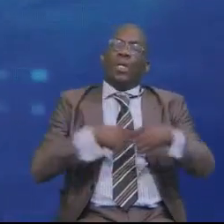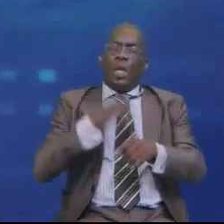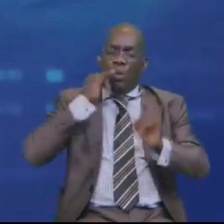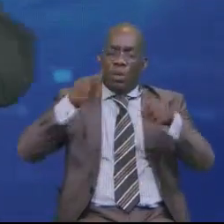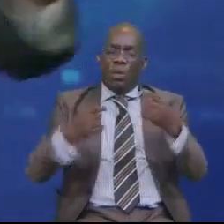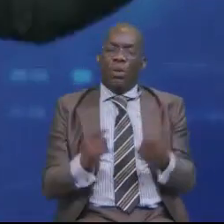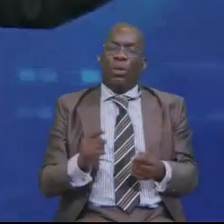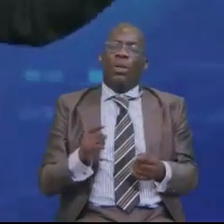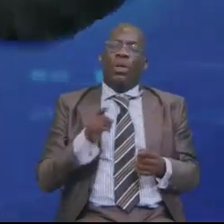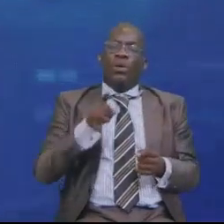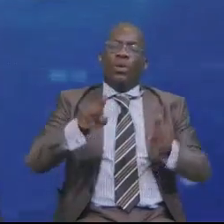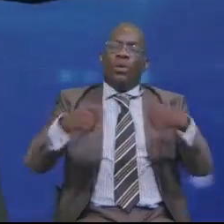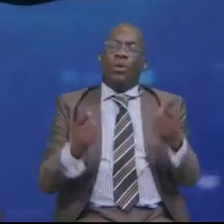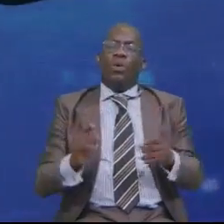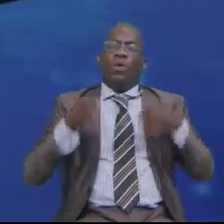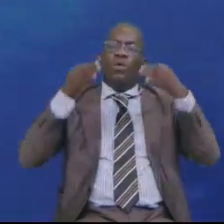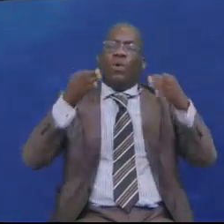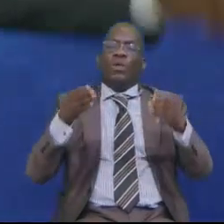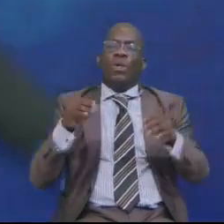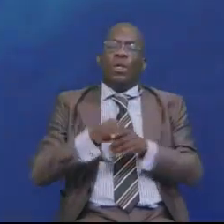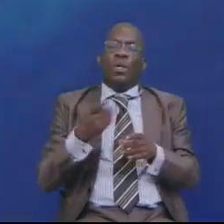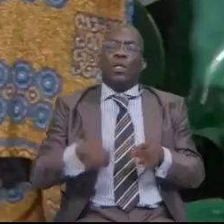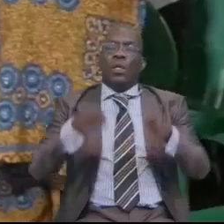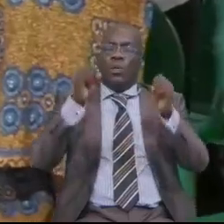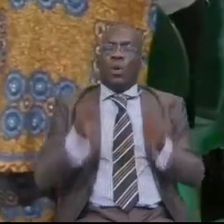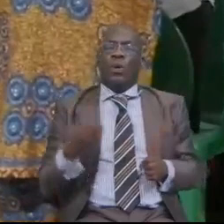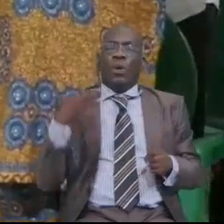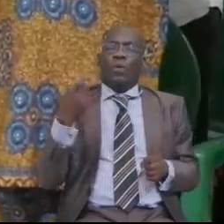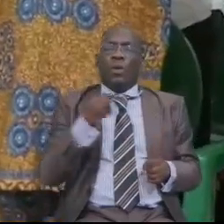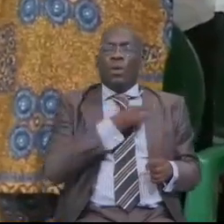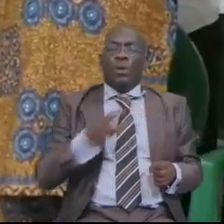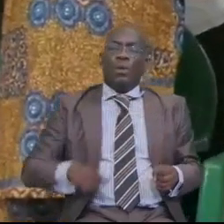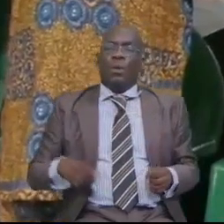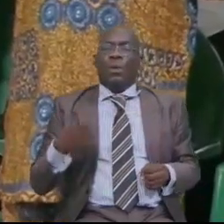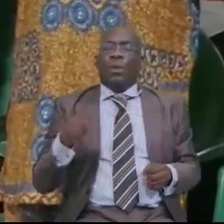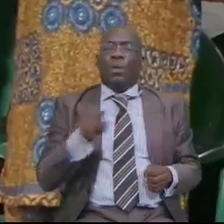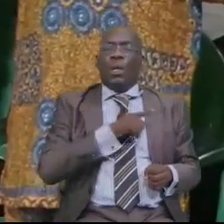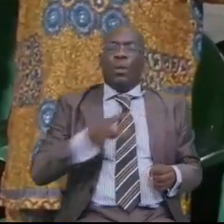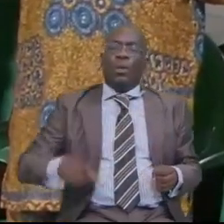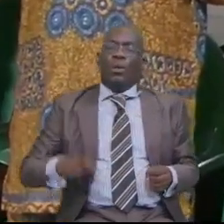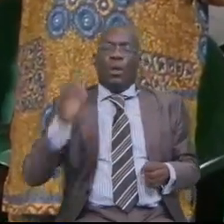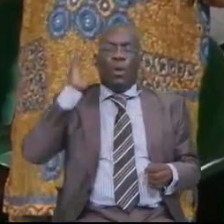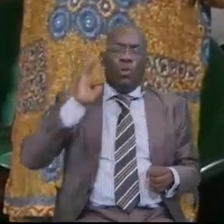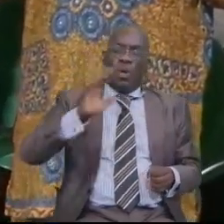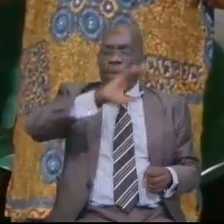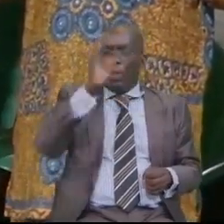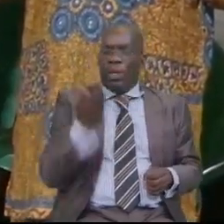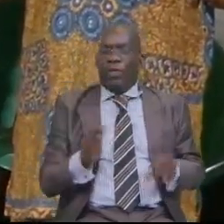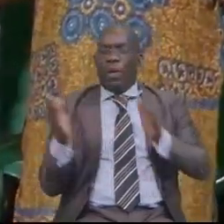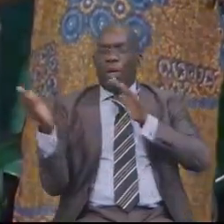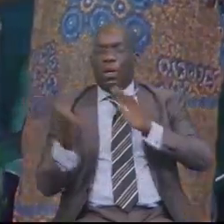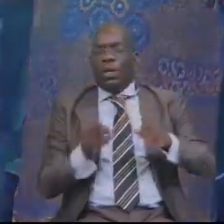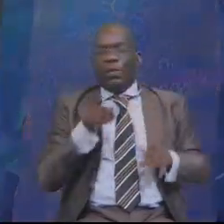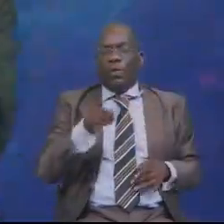go forth in the strength of the Lord. The Lord will never leave you.